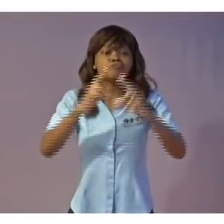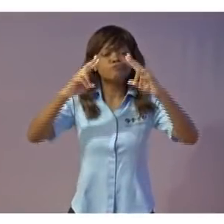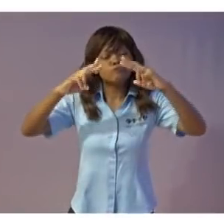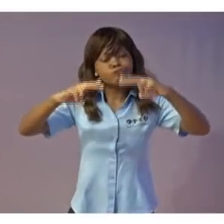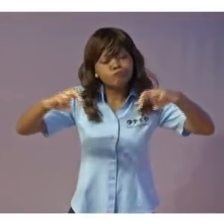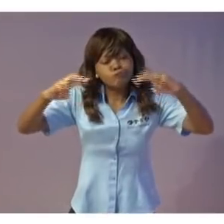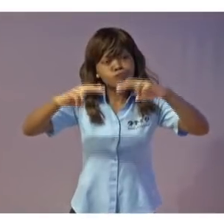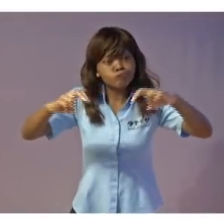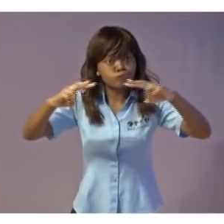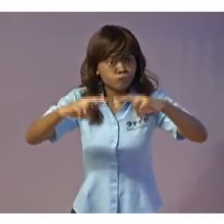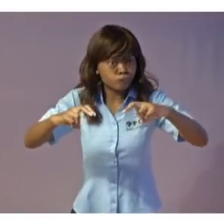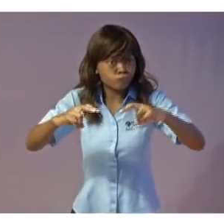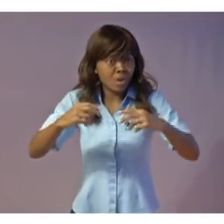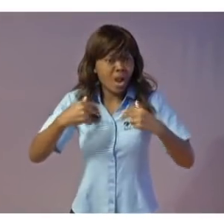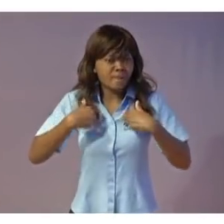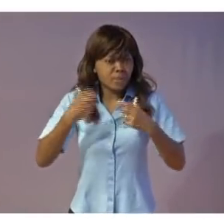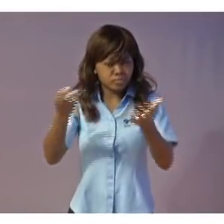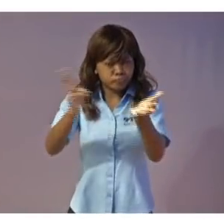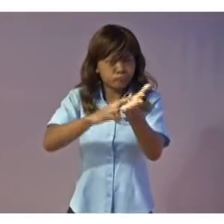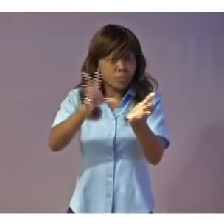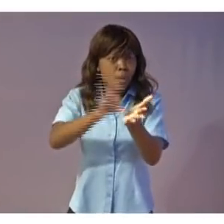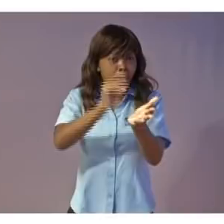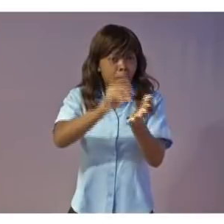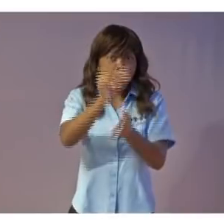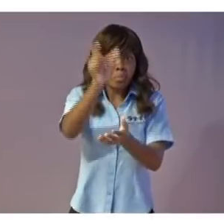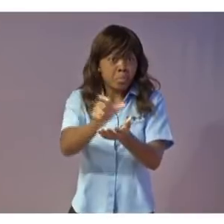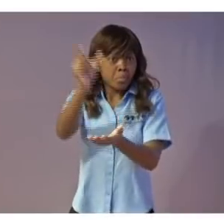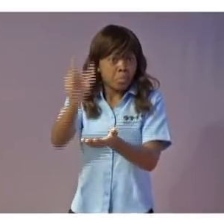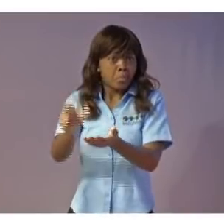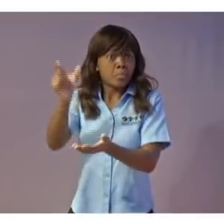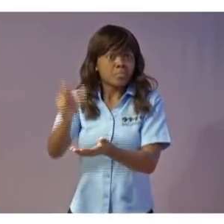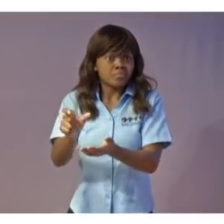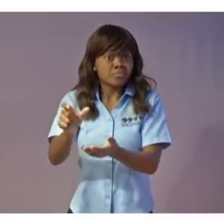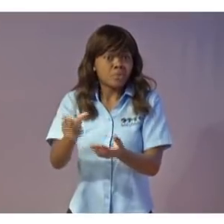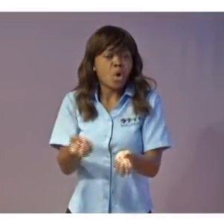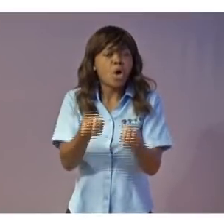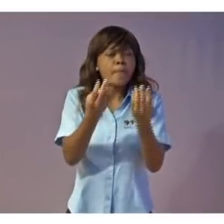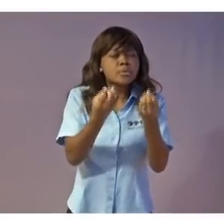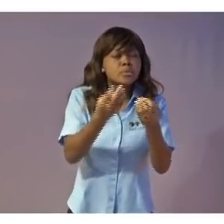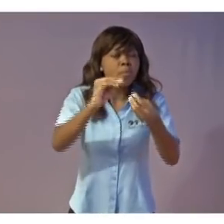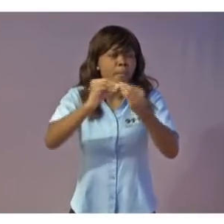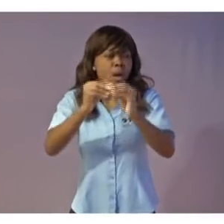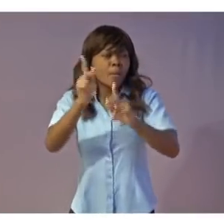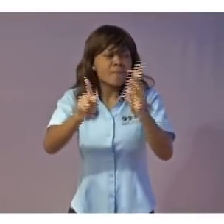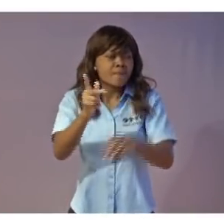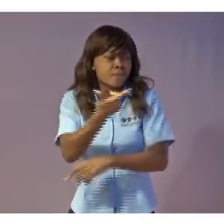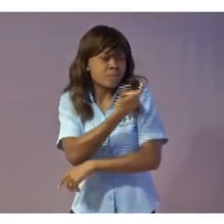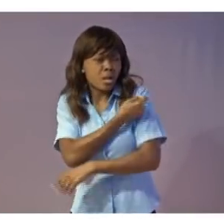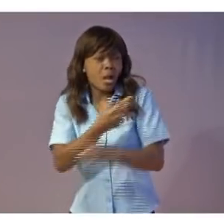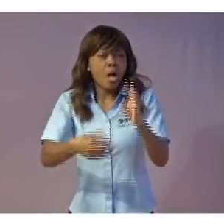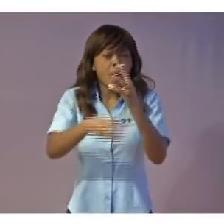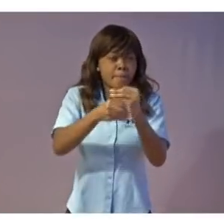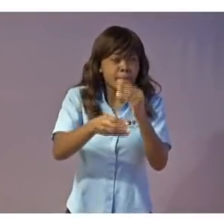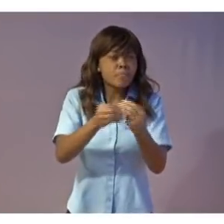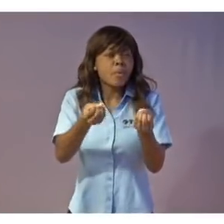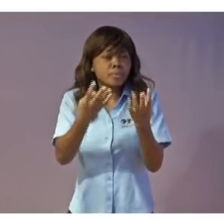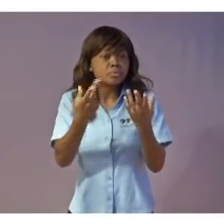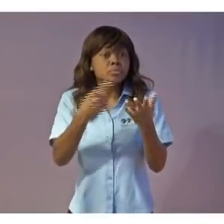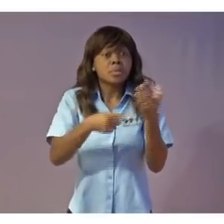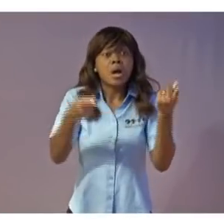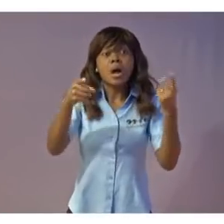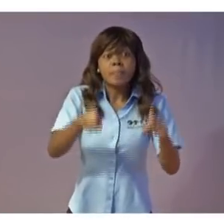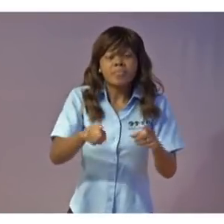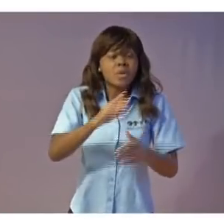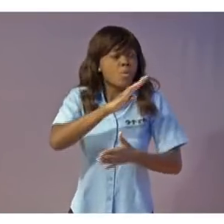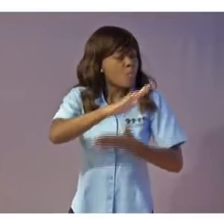that. We will also be given in the new dashboard new positive cases for any day, deaths reported,